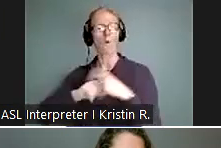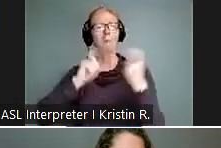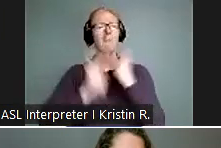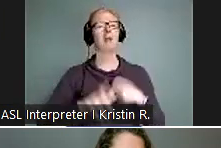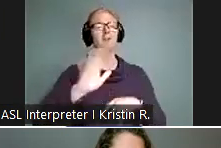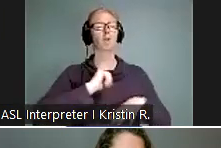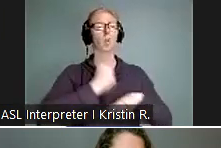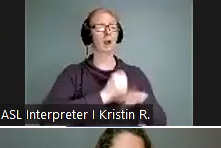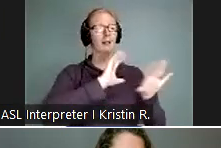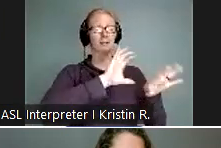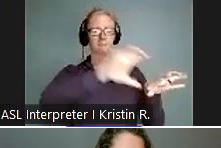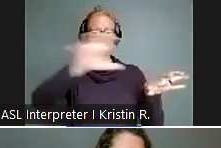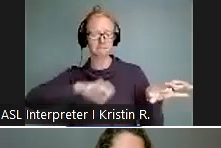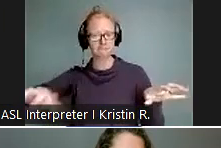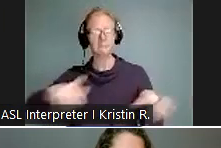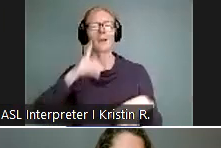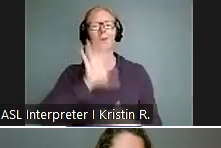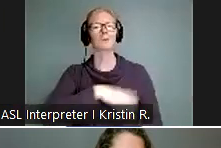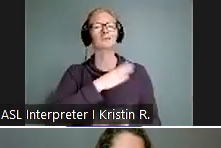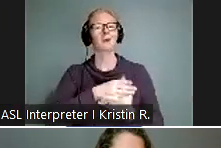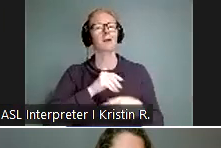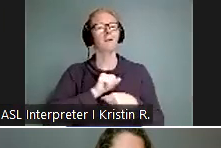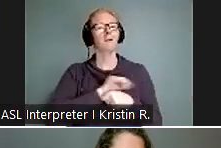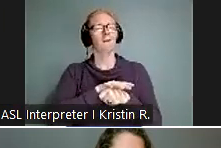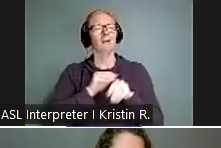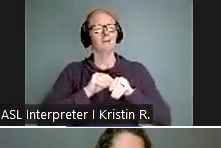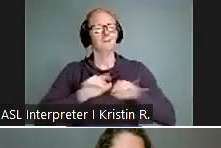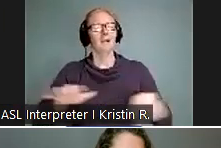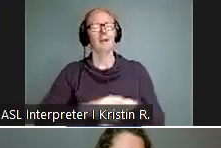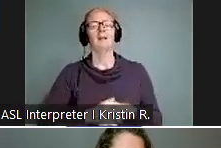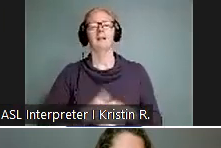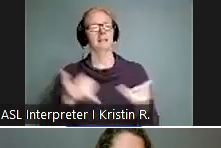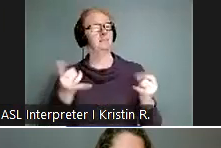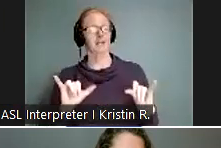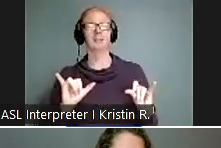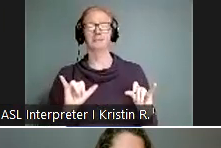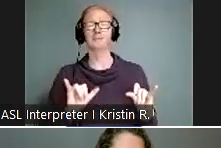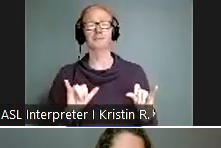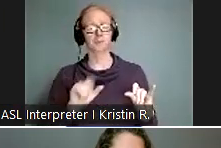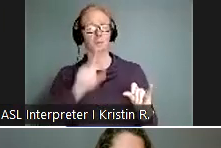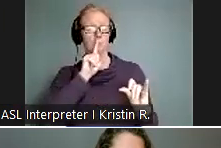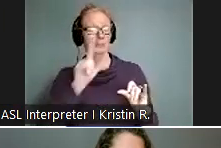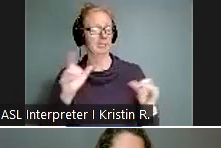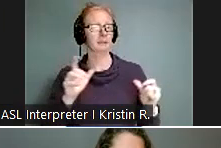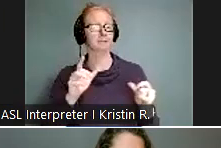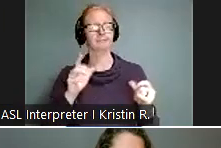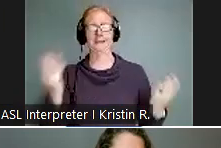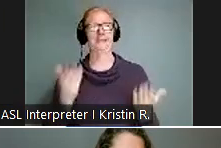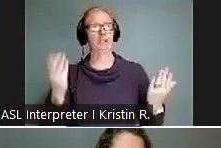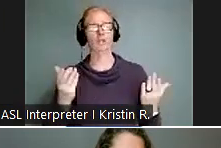all help to stop of spreading COVID-19, which is still, as we know, very present.